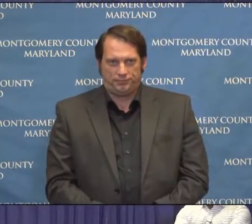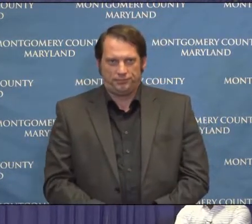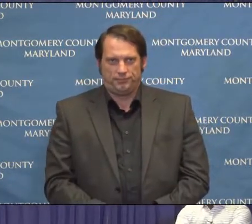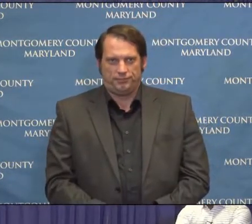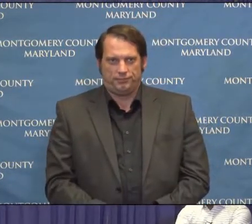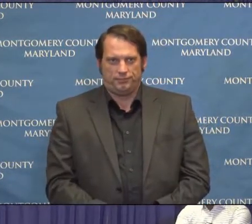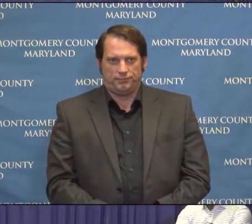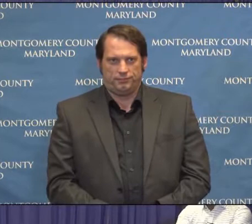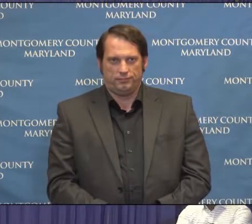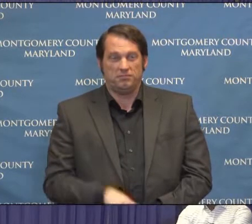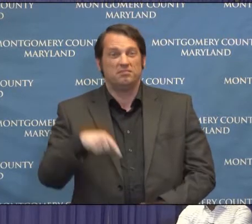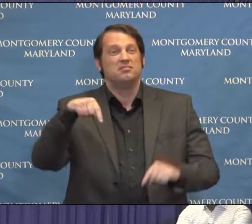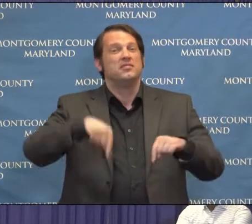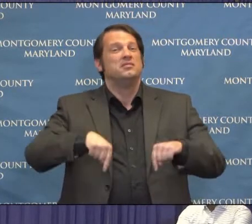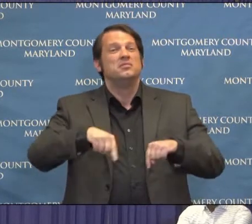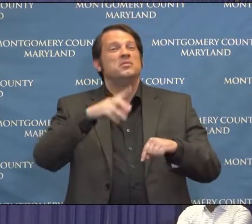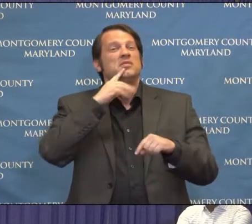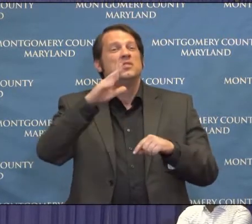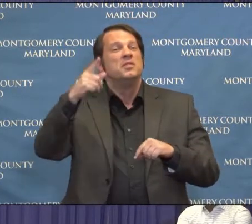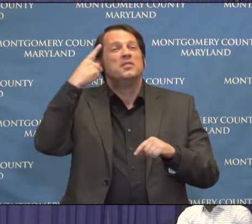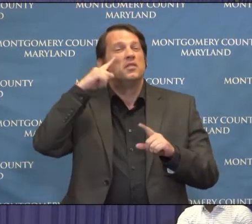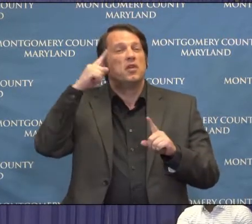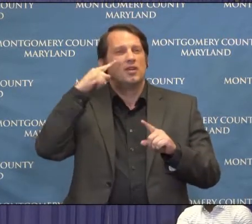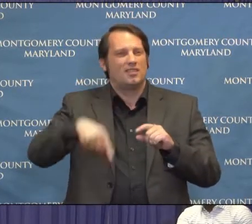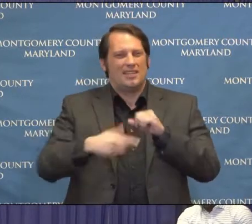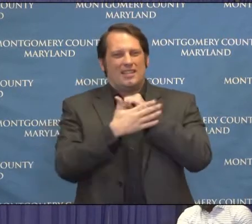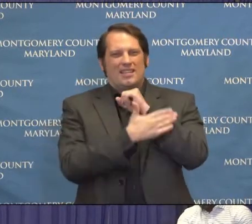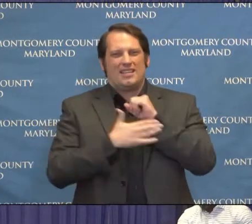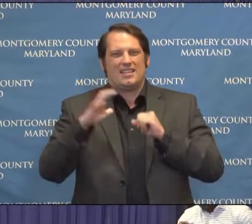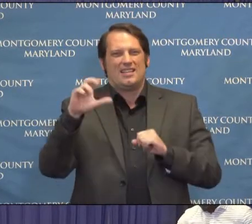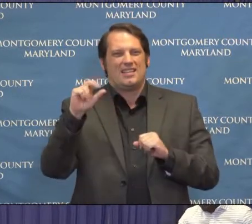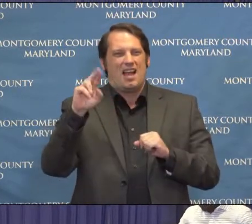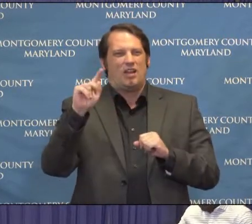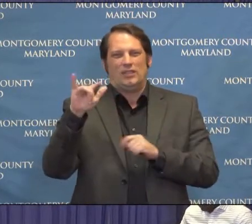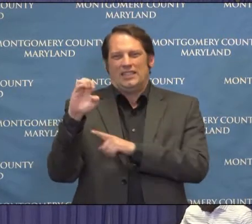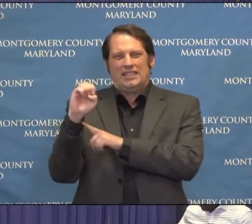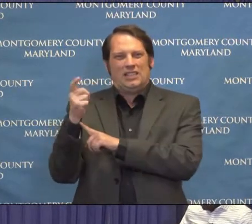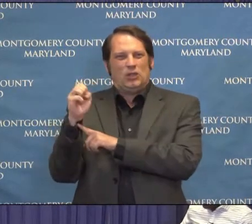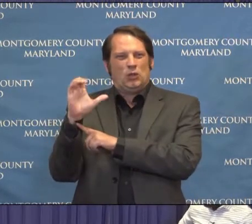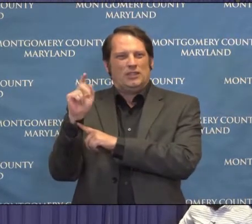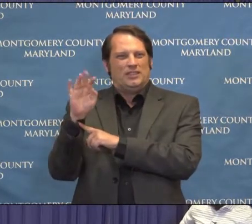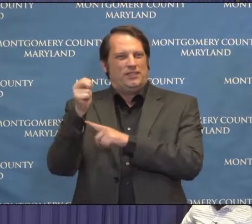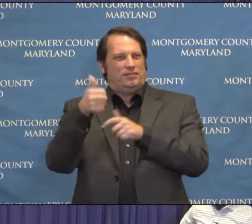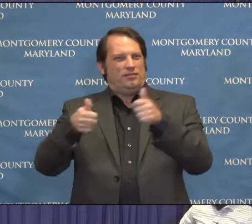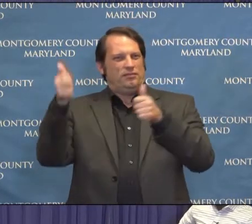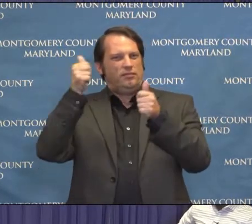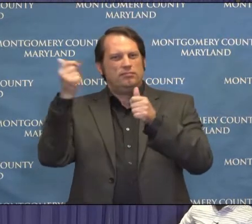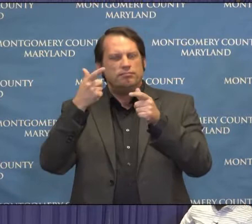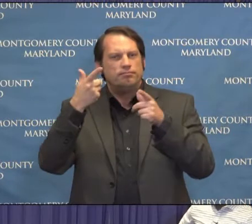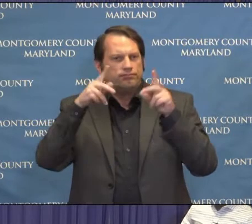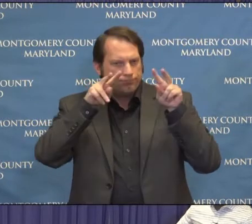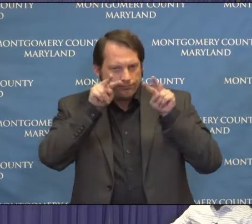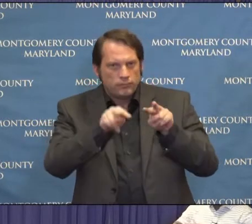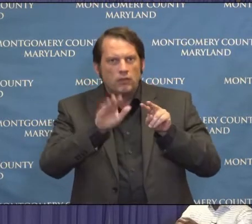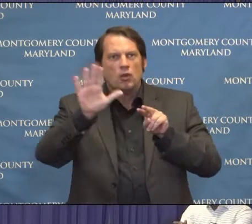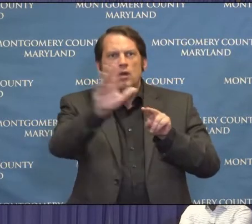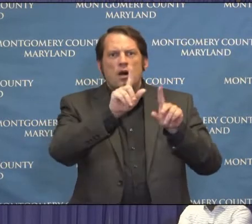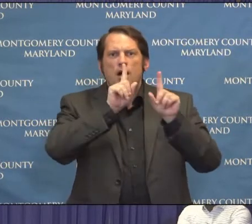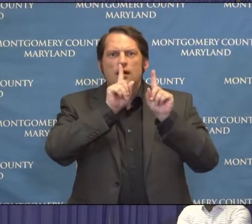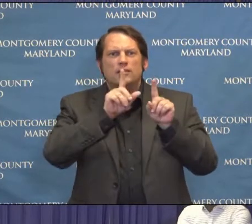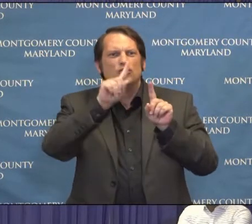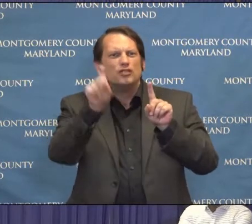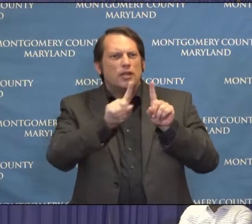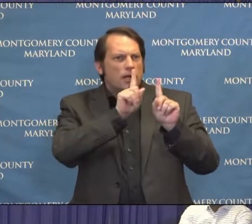our county executive and others as they answer questions that we have received from you, our county residents,